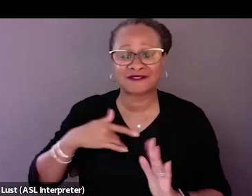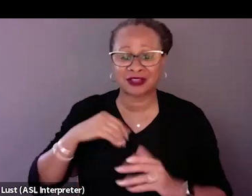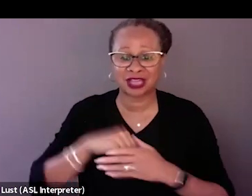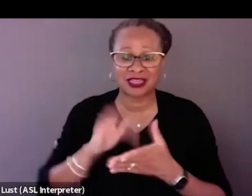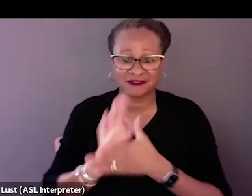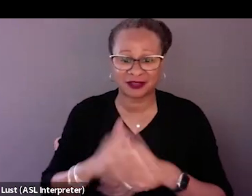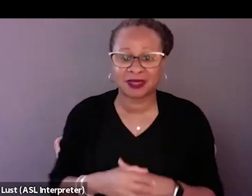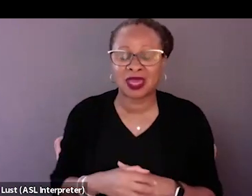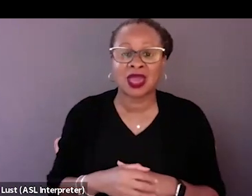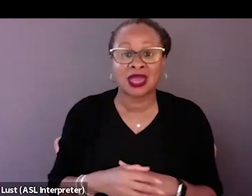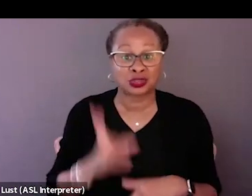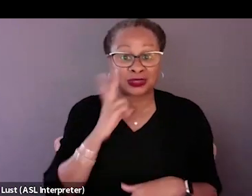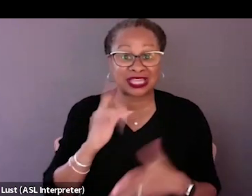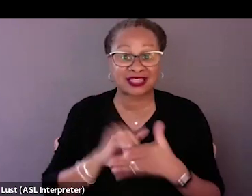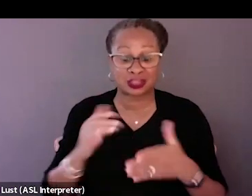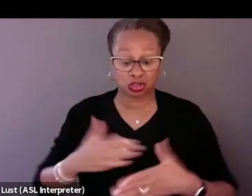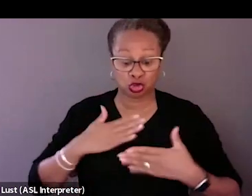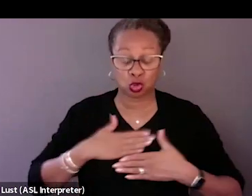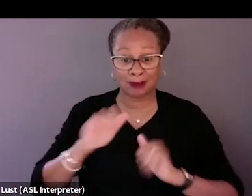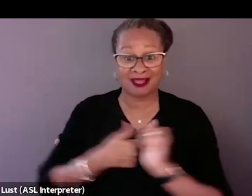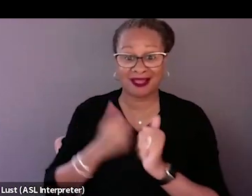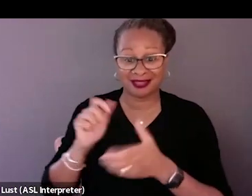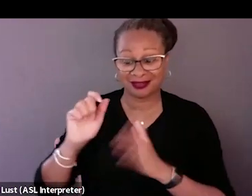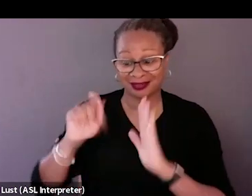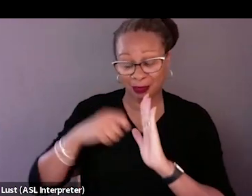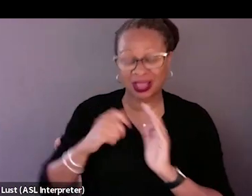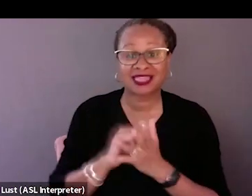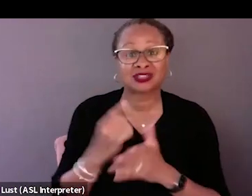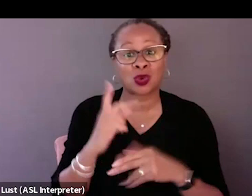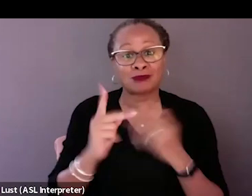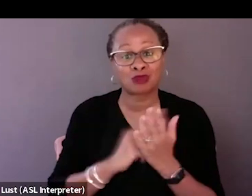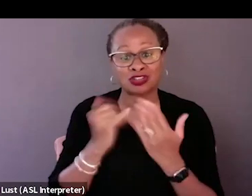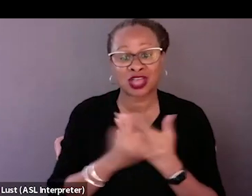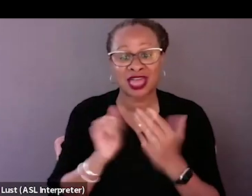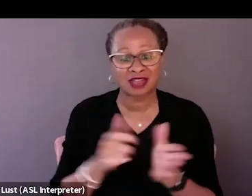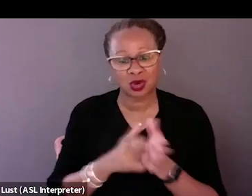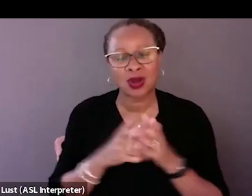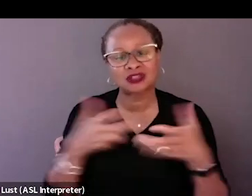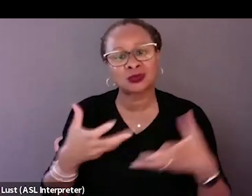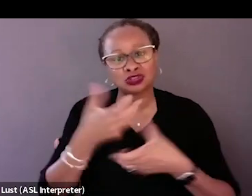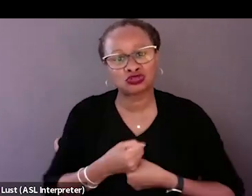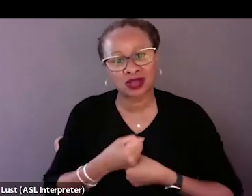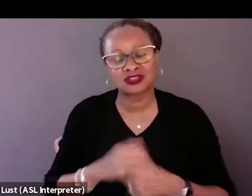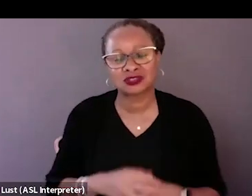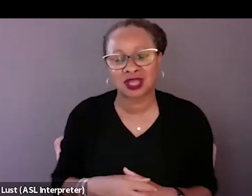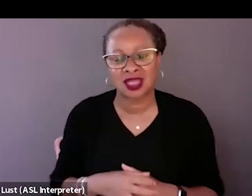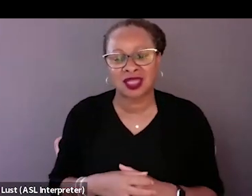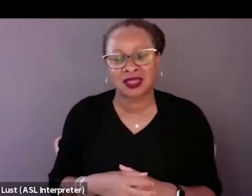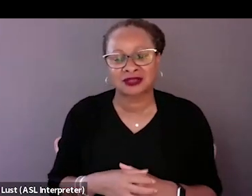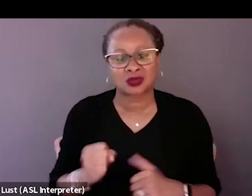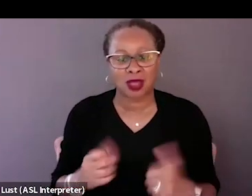like there's joy behind the camera. And this is one of those projects, and that requires such trust. And so I'm so heartened